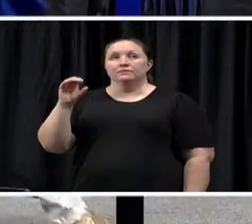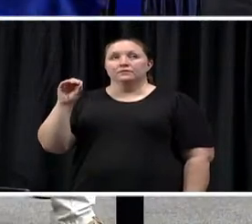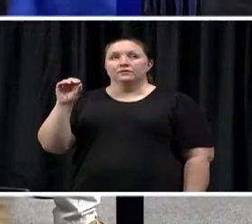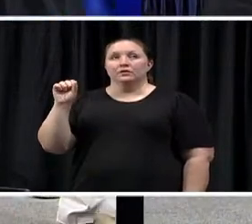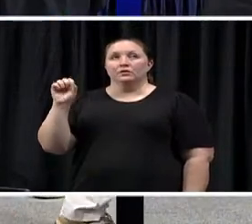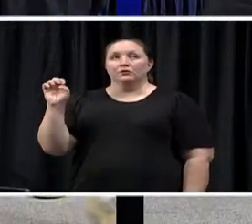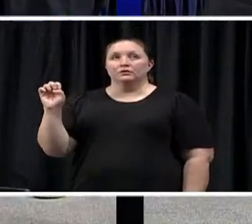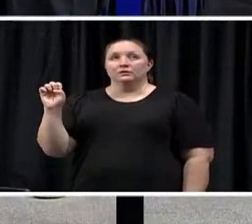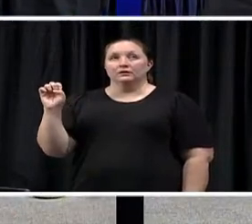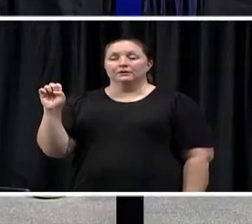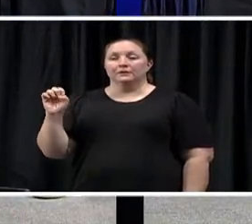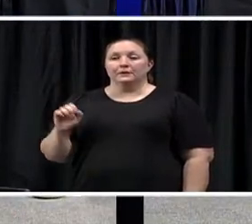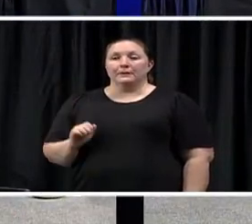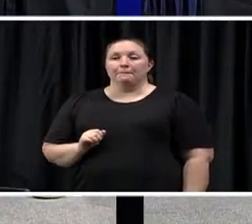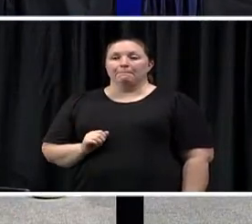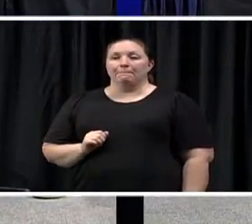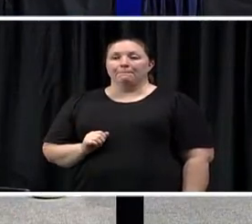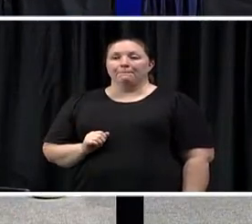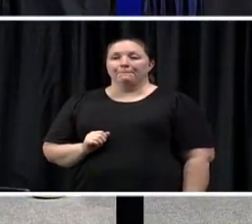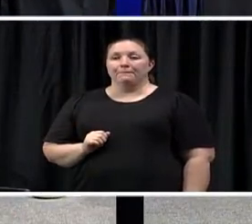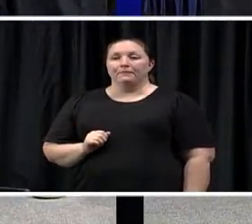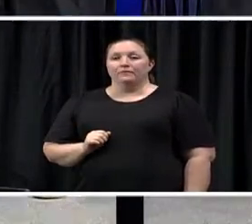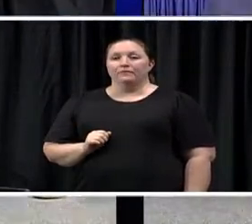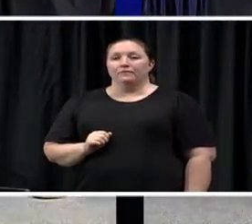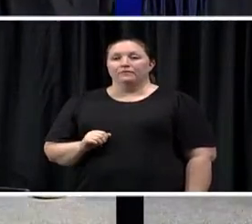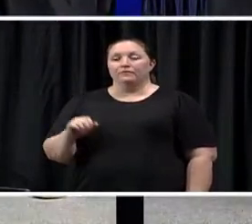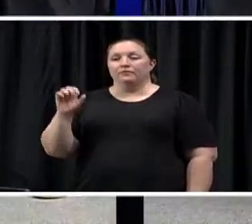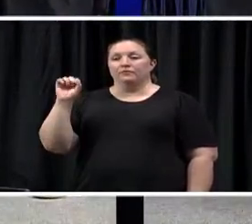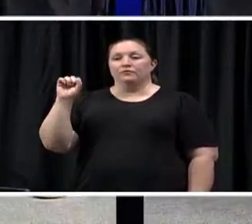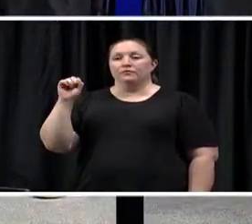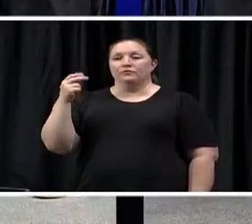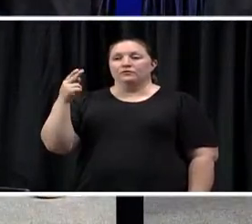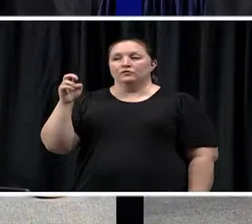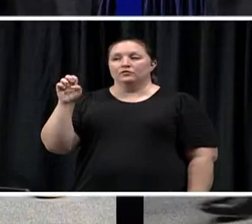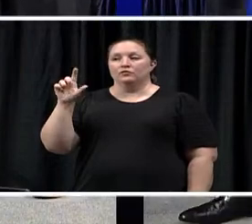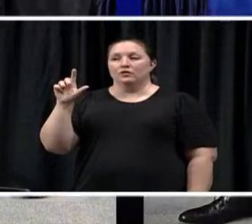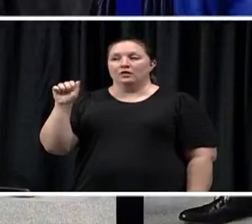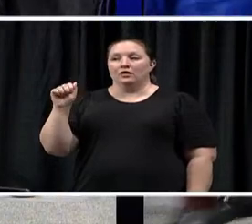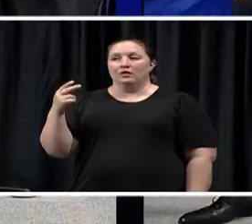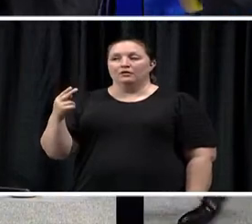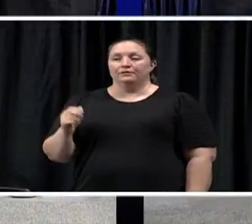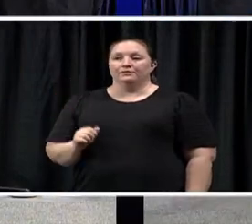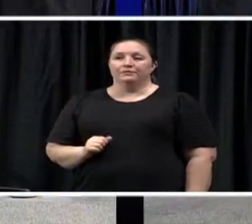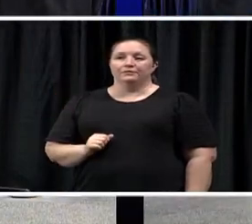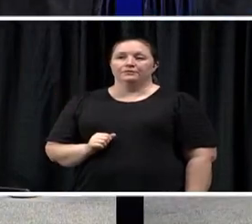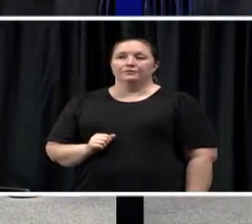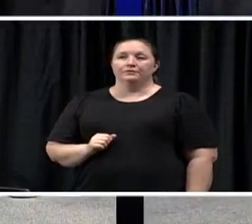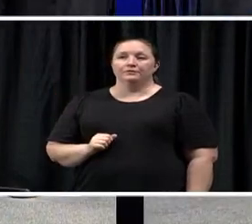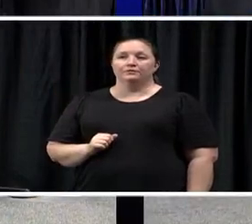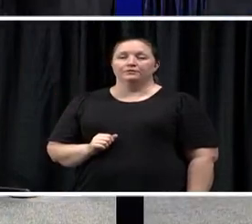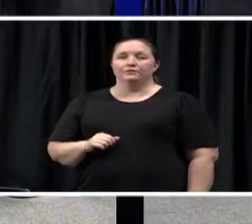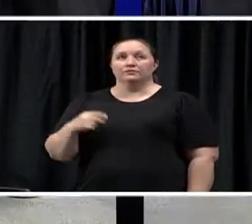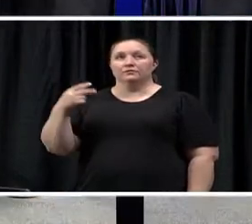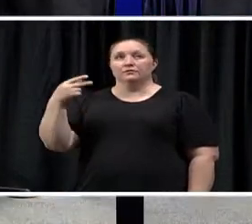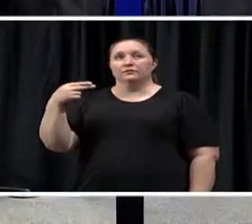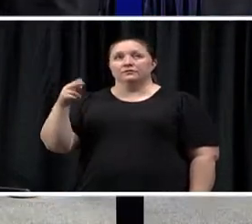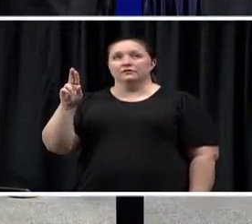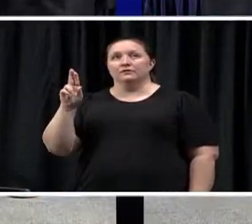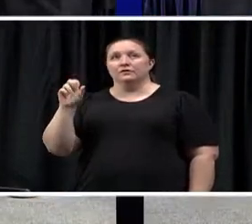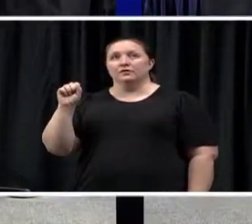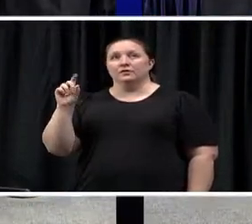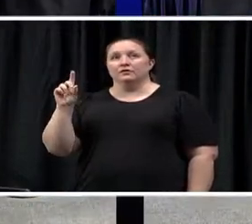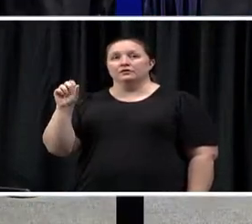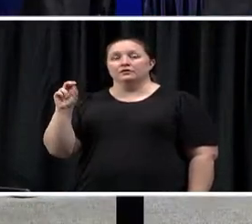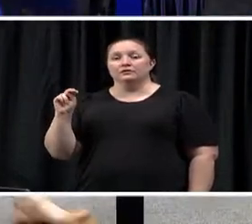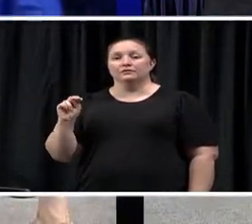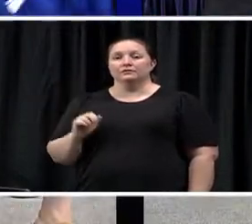Eric Marino De La Cruz. Shayla Marguerite Muir. Hudson Lee